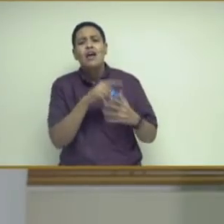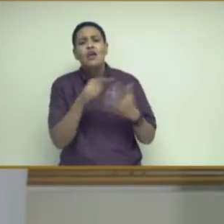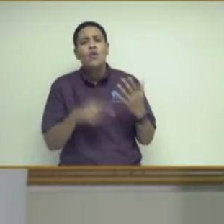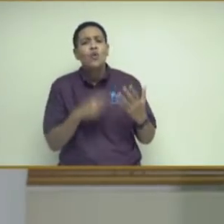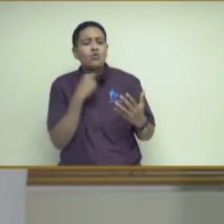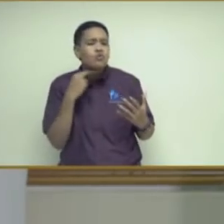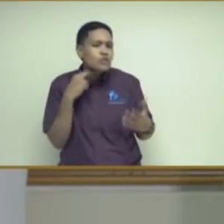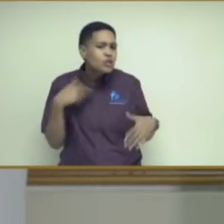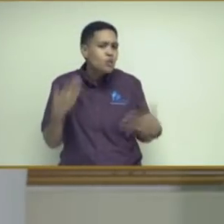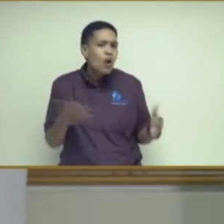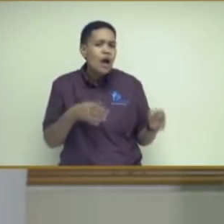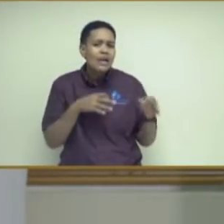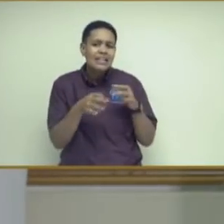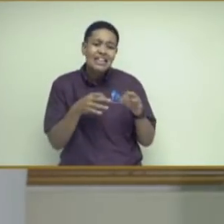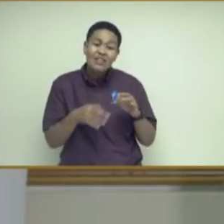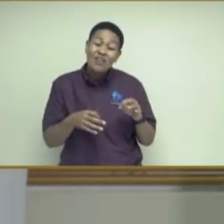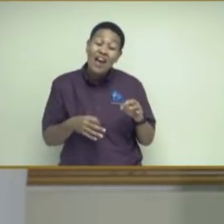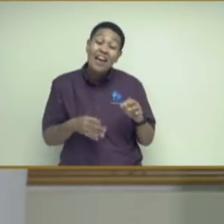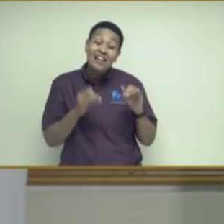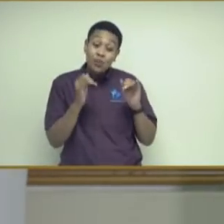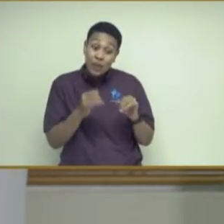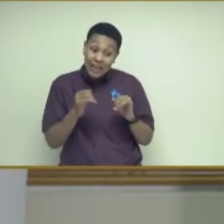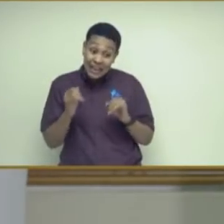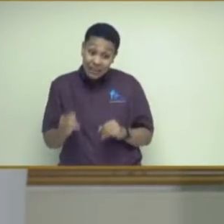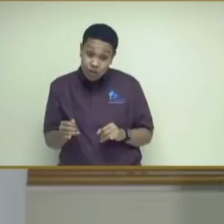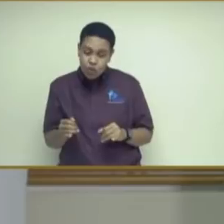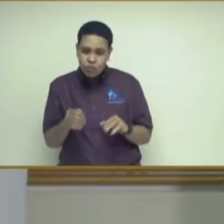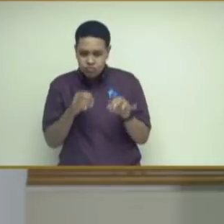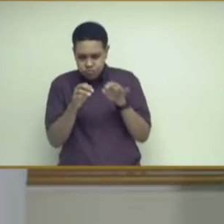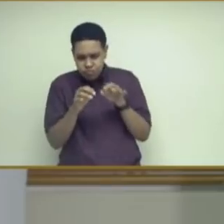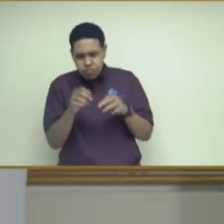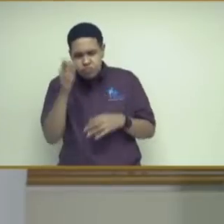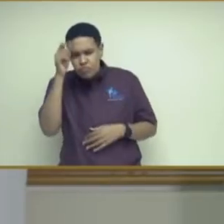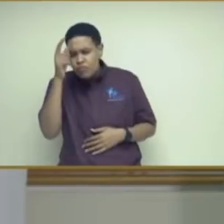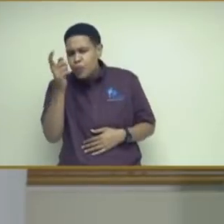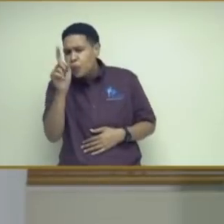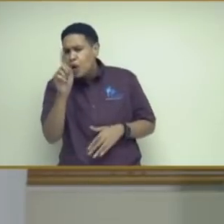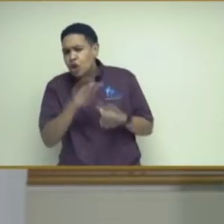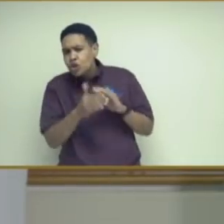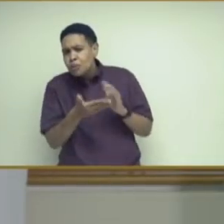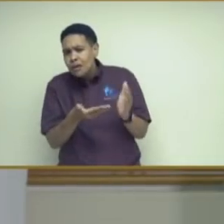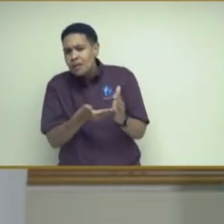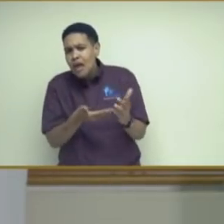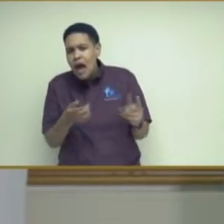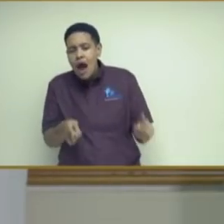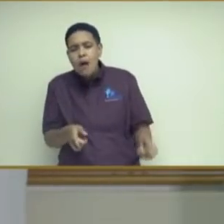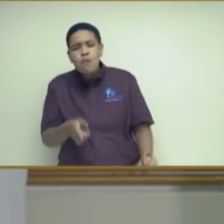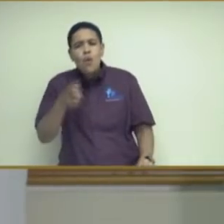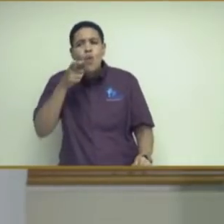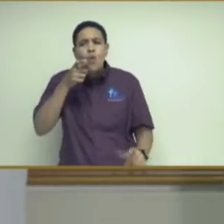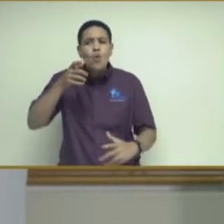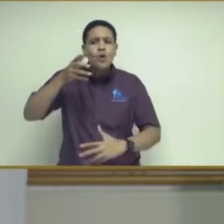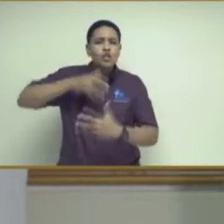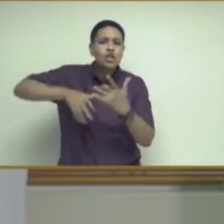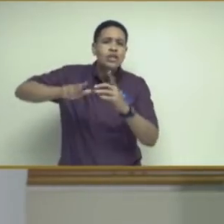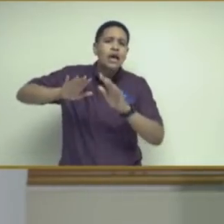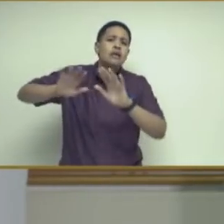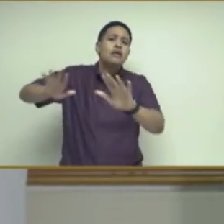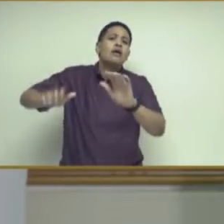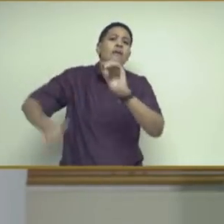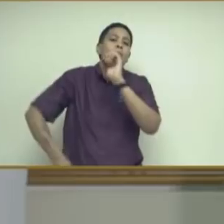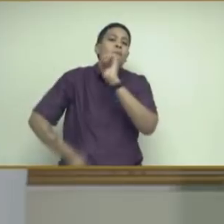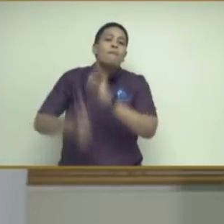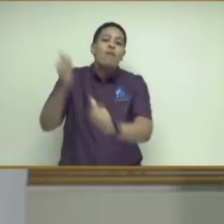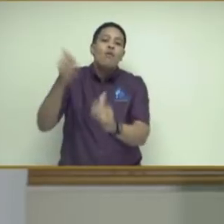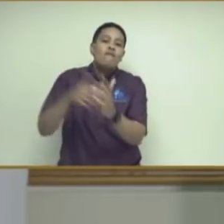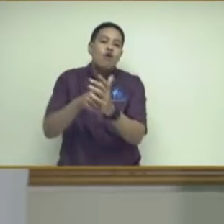and defining down to the individual where in the country, who in the society are most